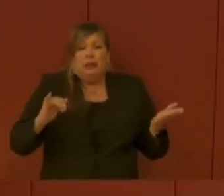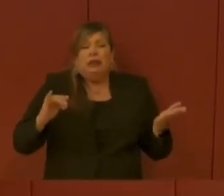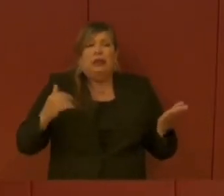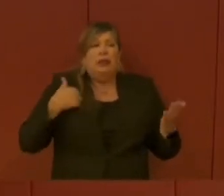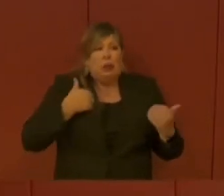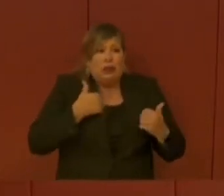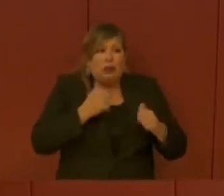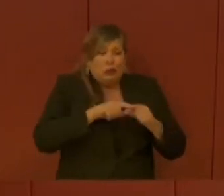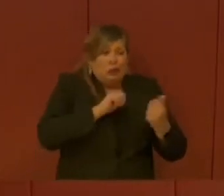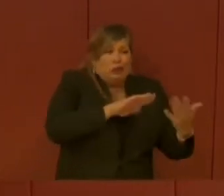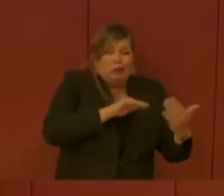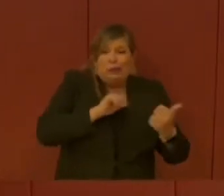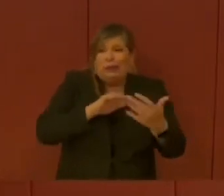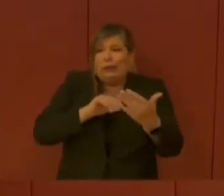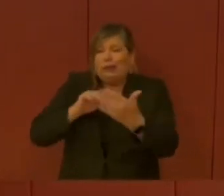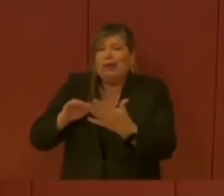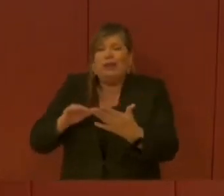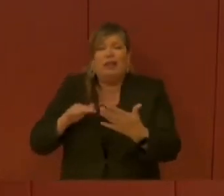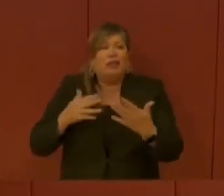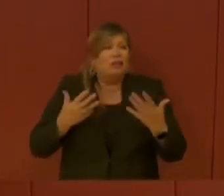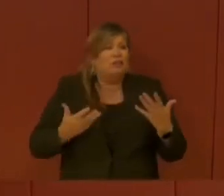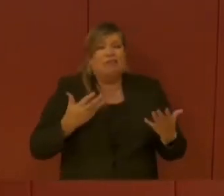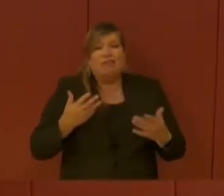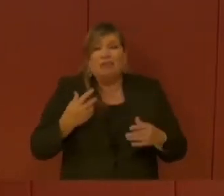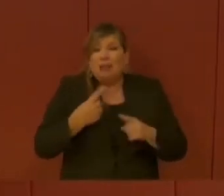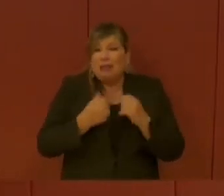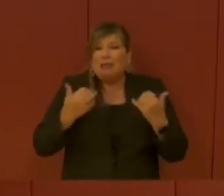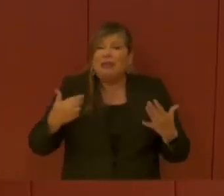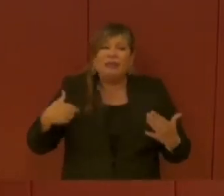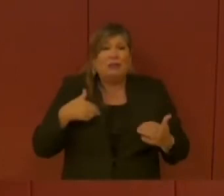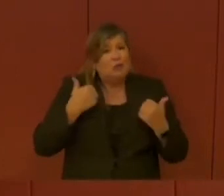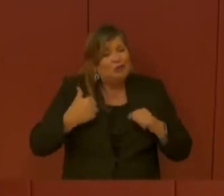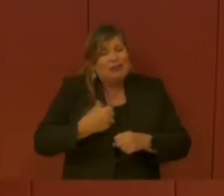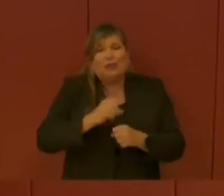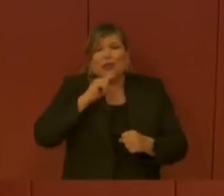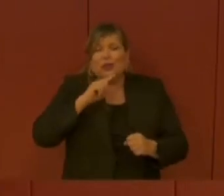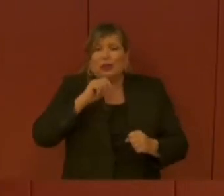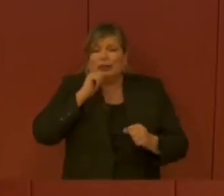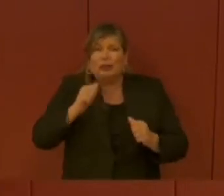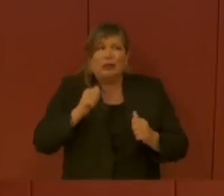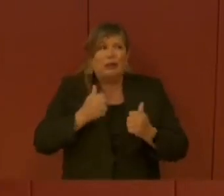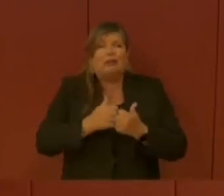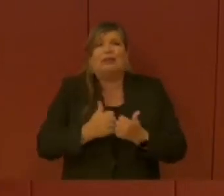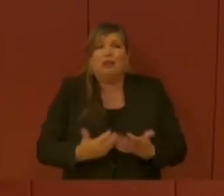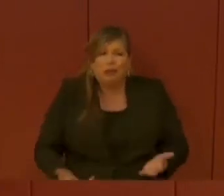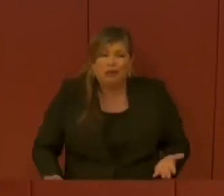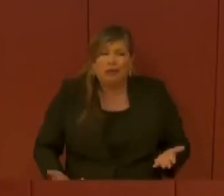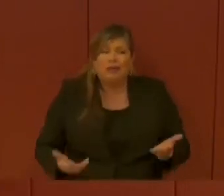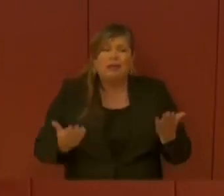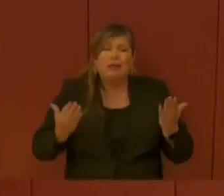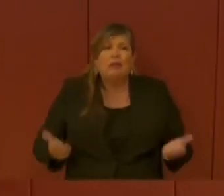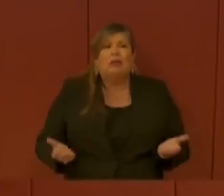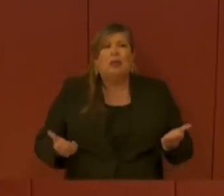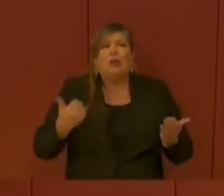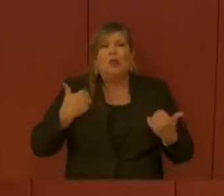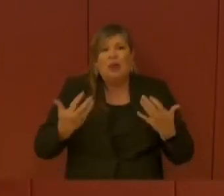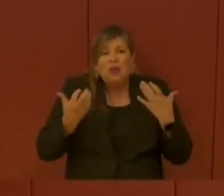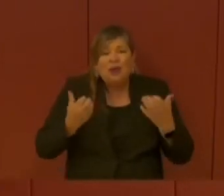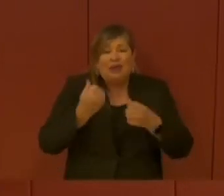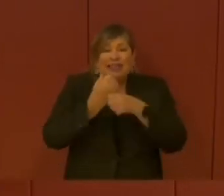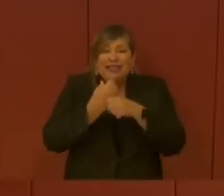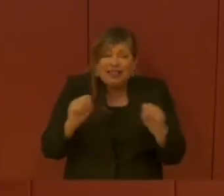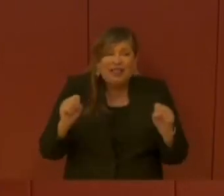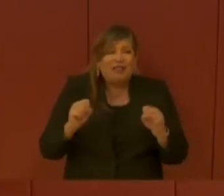exhaustion. It's a race to safely, thoughtfully open our economy,